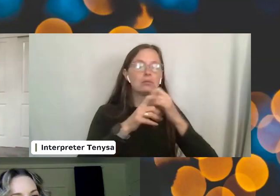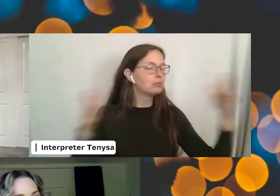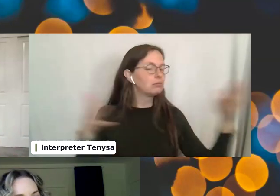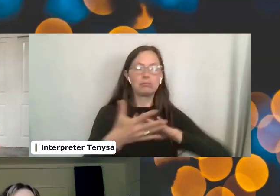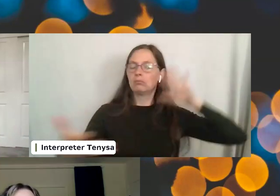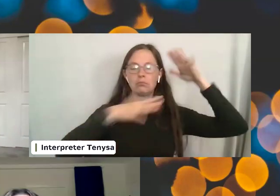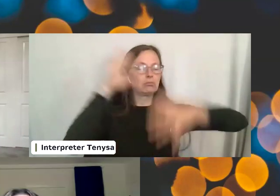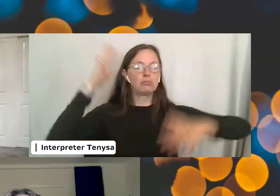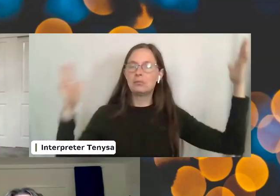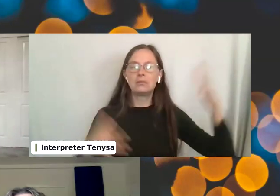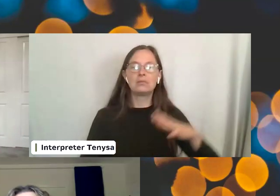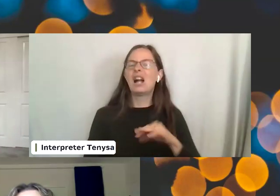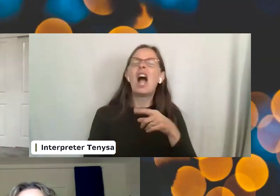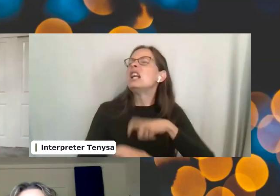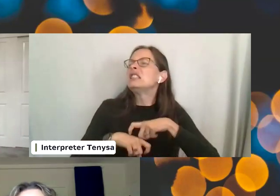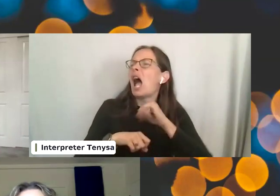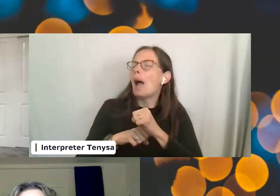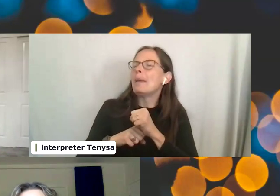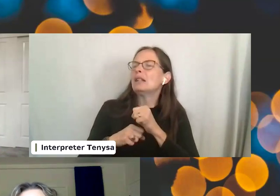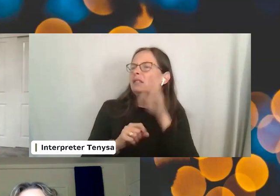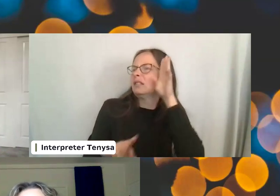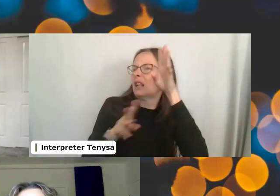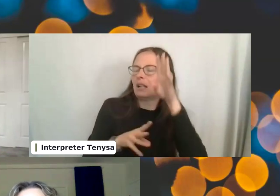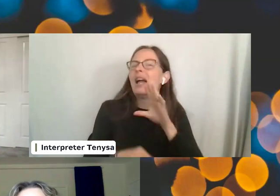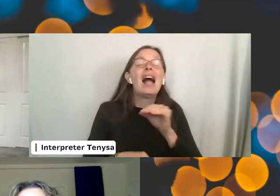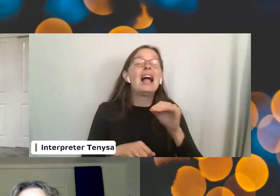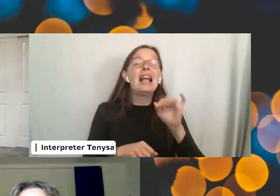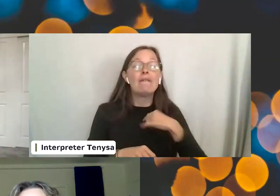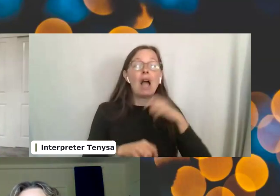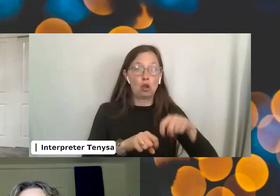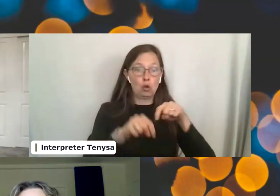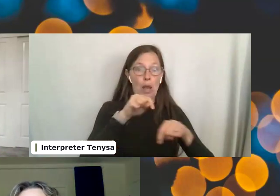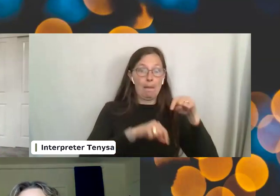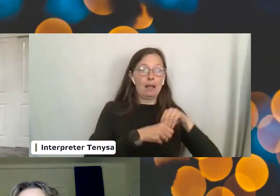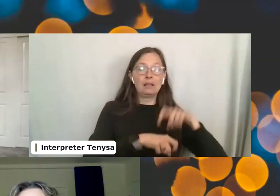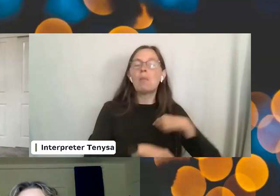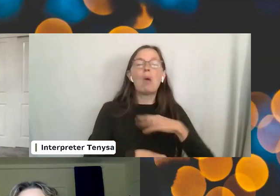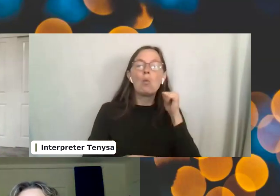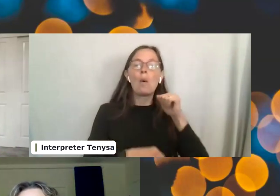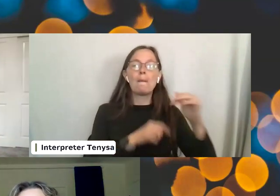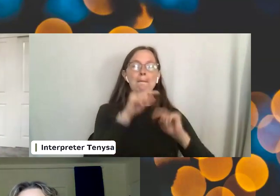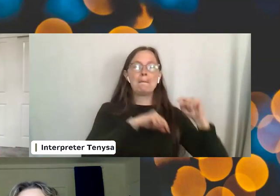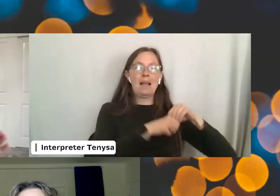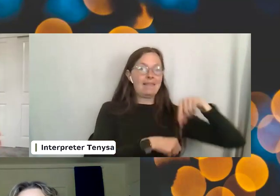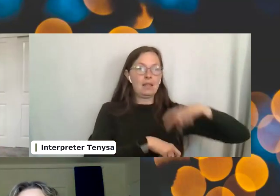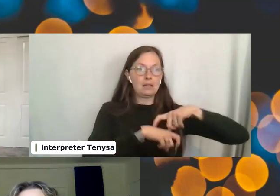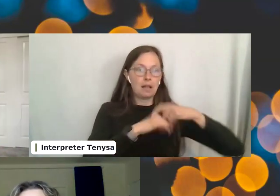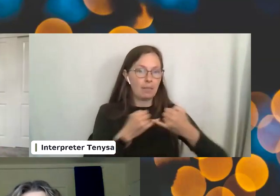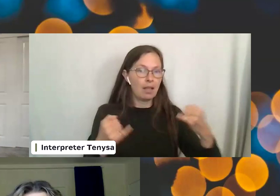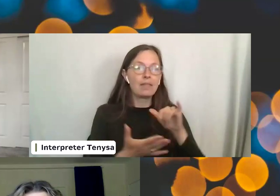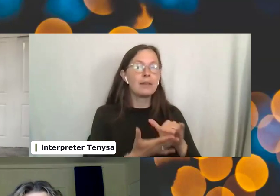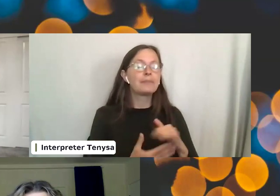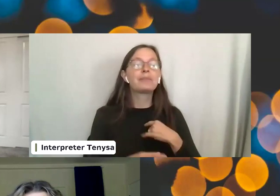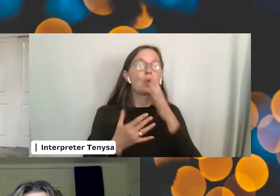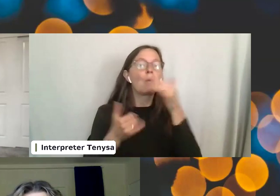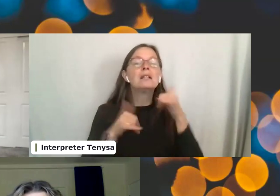I went back in time, I wouldn't go back in this timeline. Time is that is I would still be